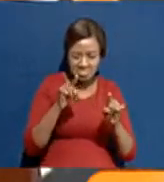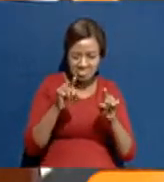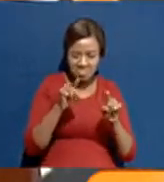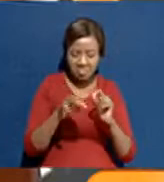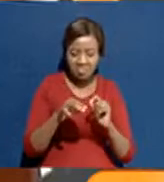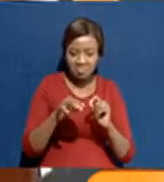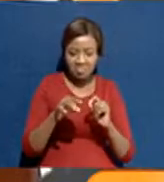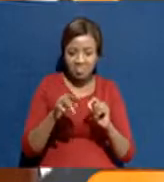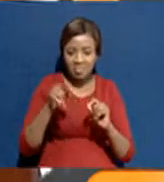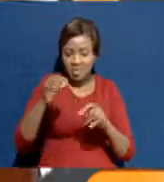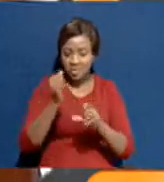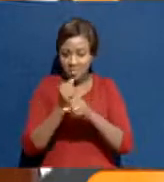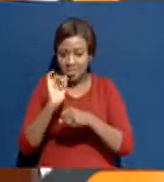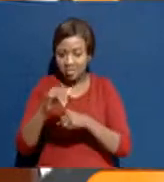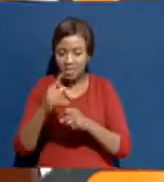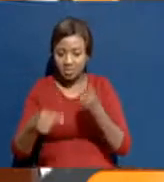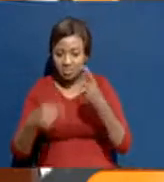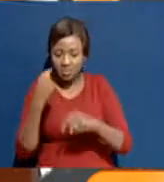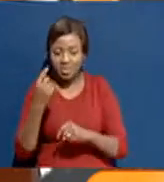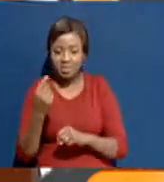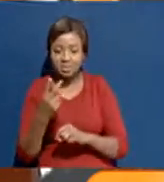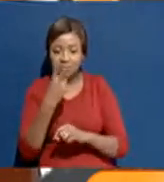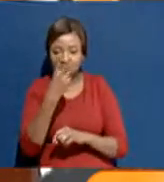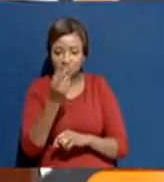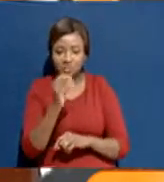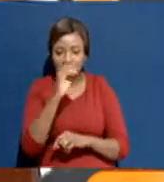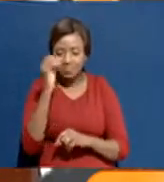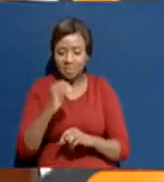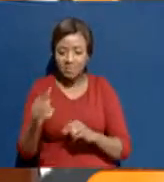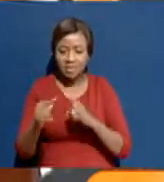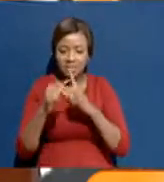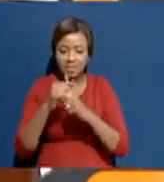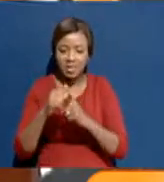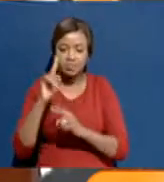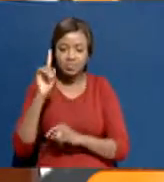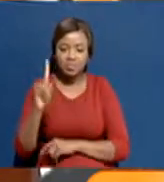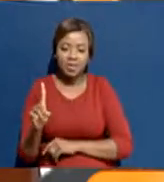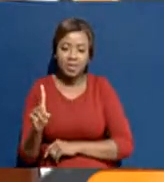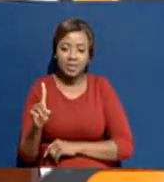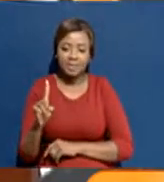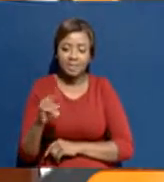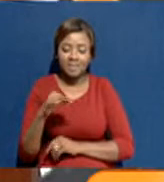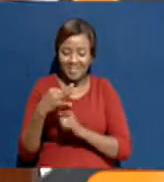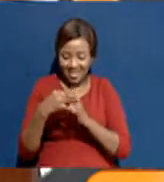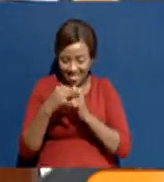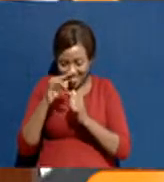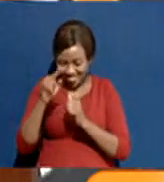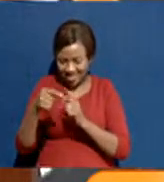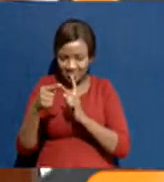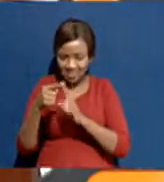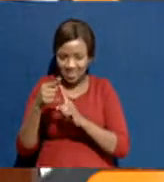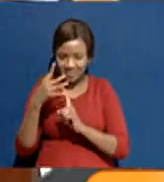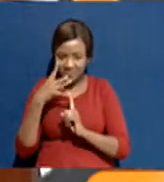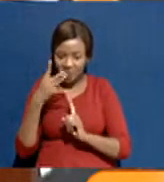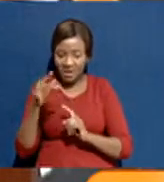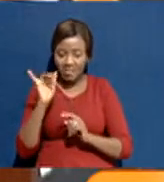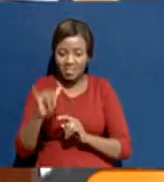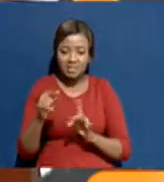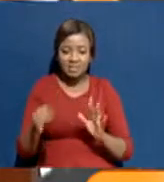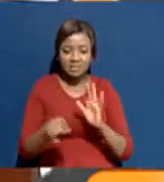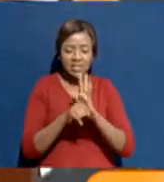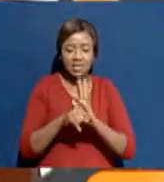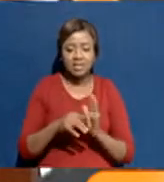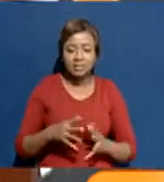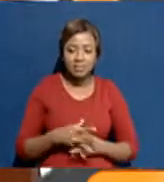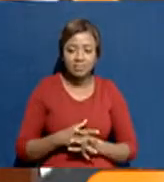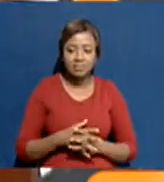him to be the president is the 50% plus one. So it was 8,400, and that made the difference. I